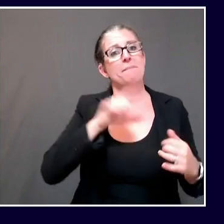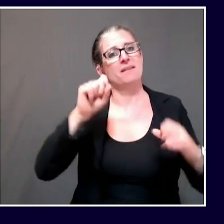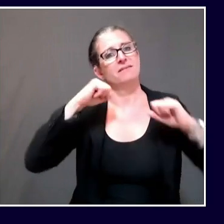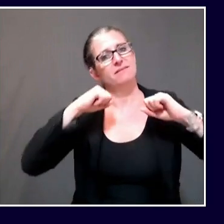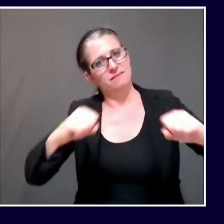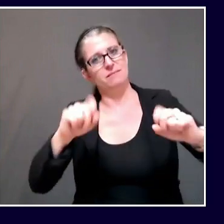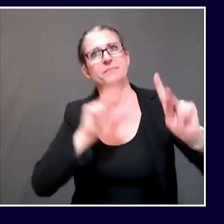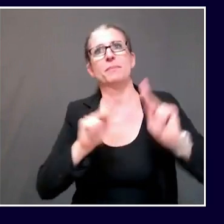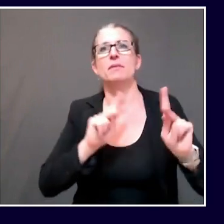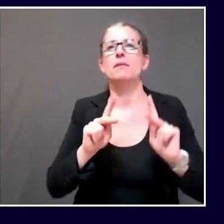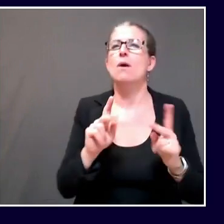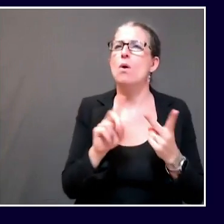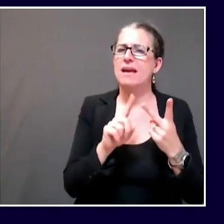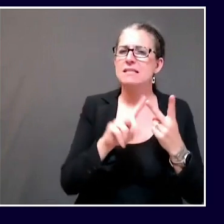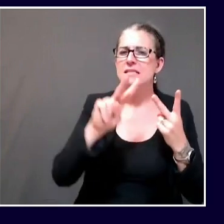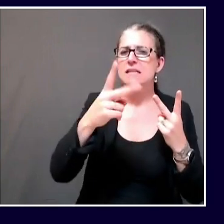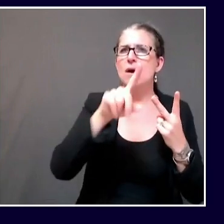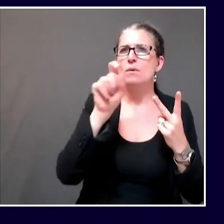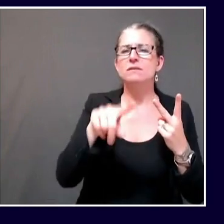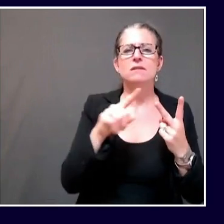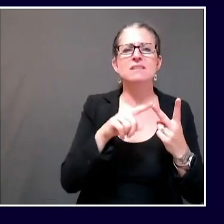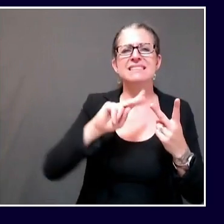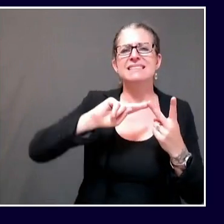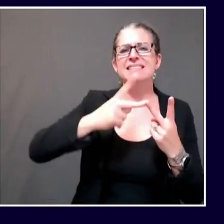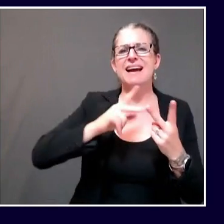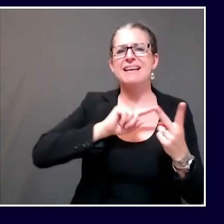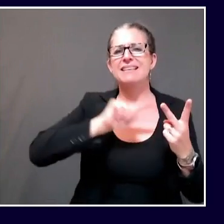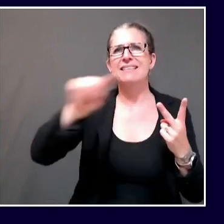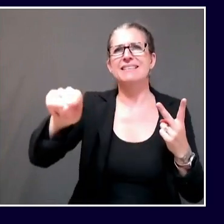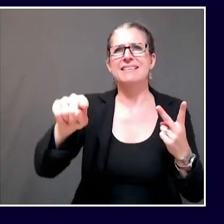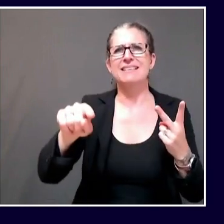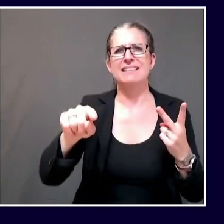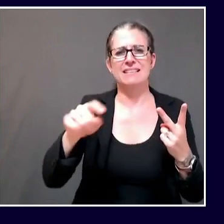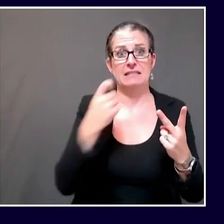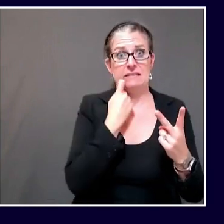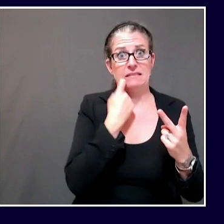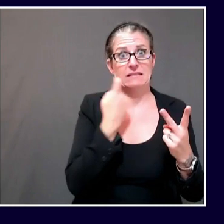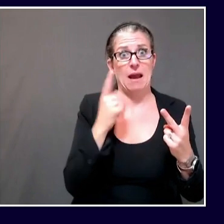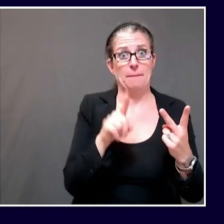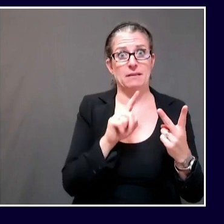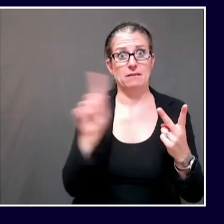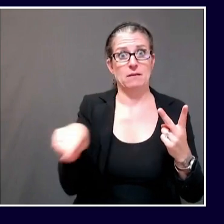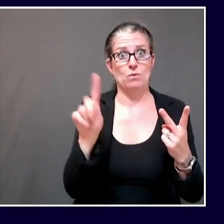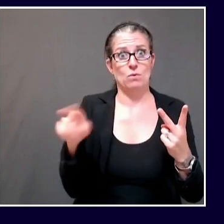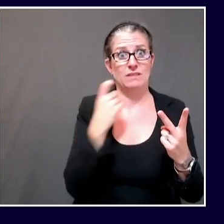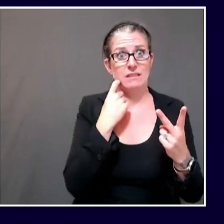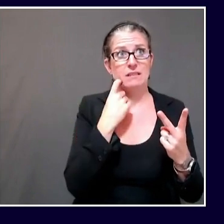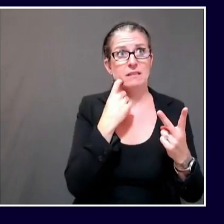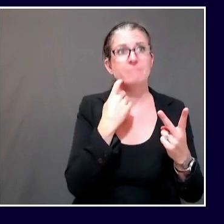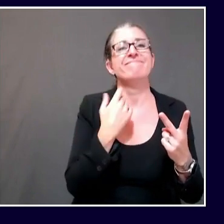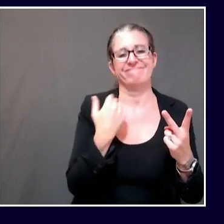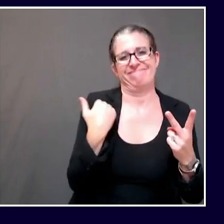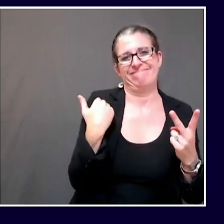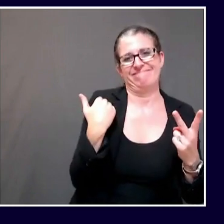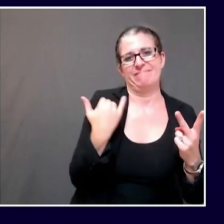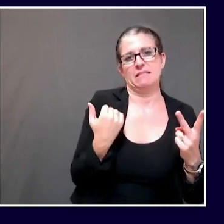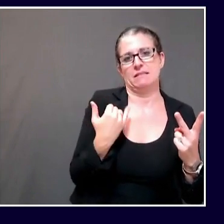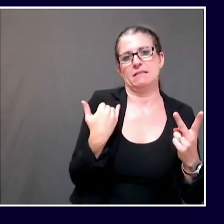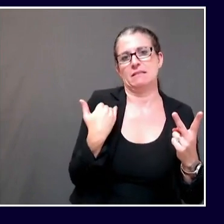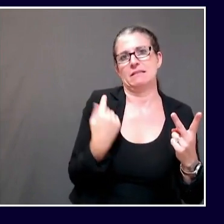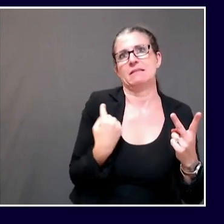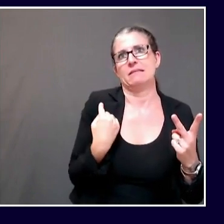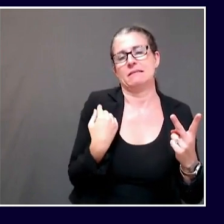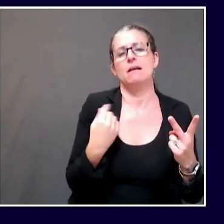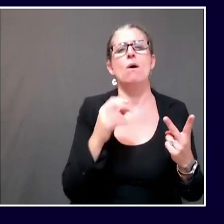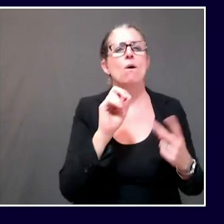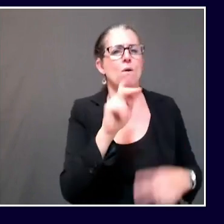or? Recent days, yes. Just in recent days, okay. Regarding the York County jail outbreak, you mentioned, Dr. Shah,